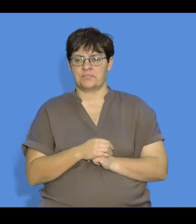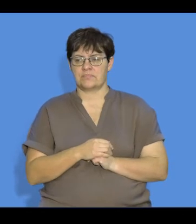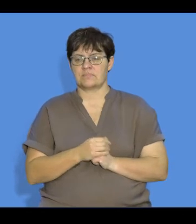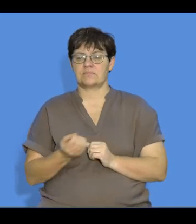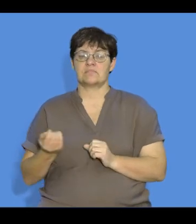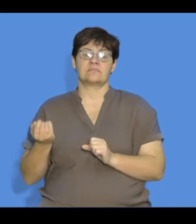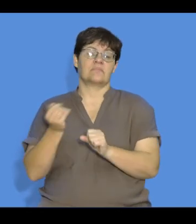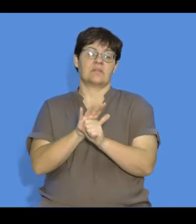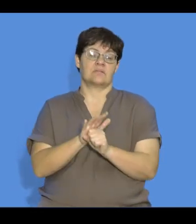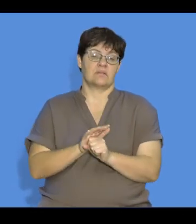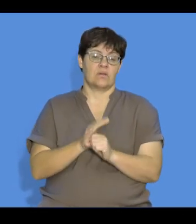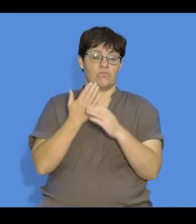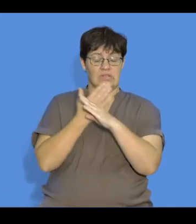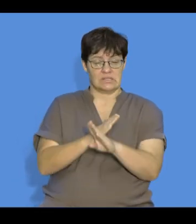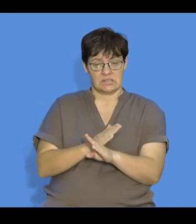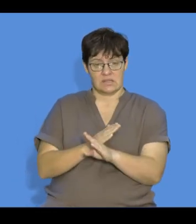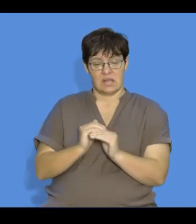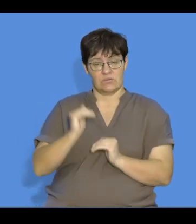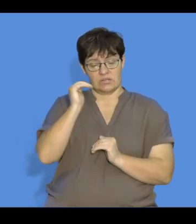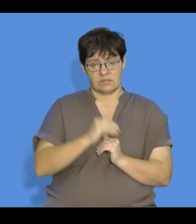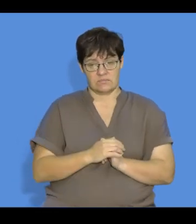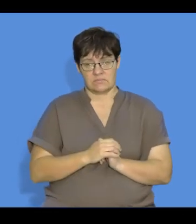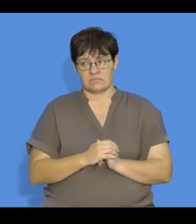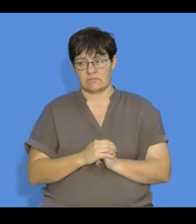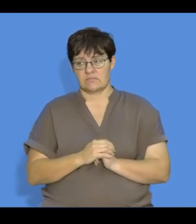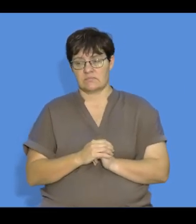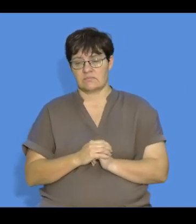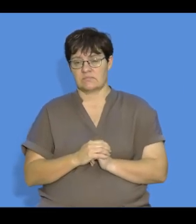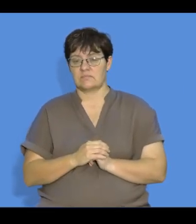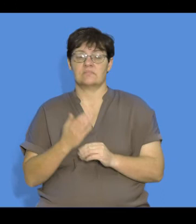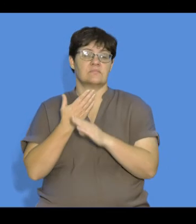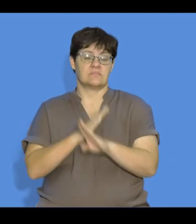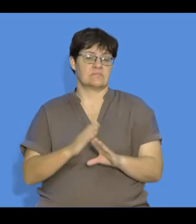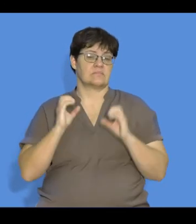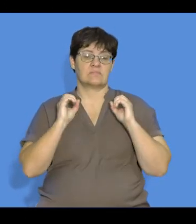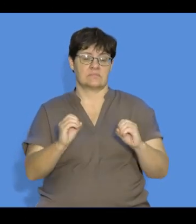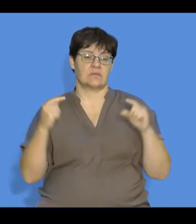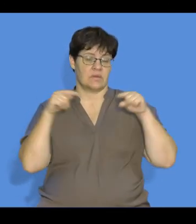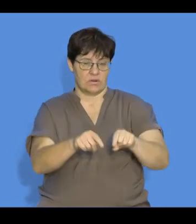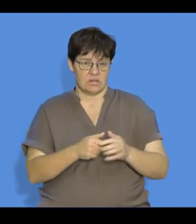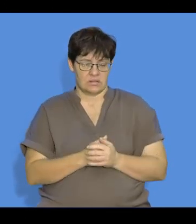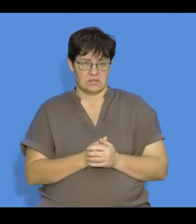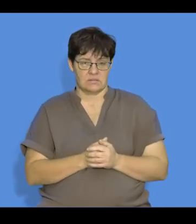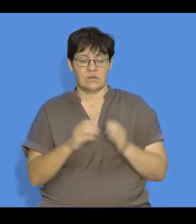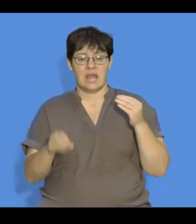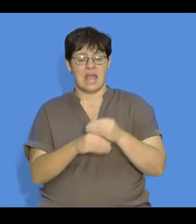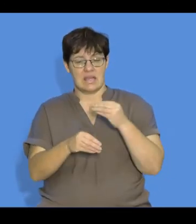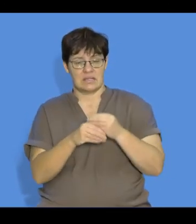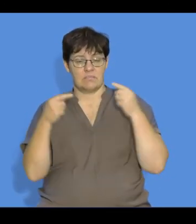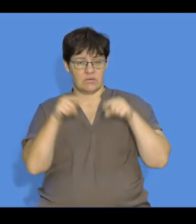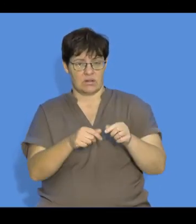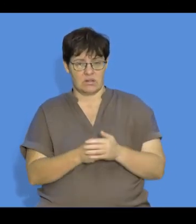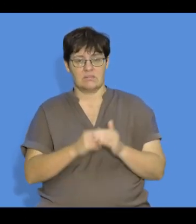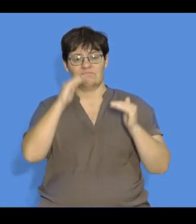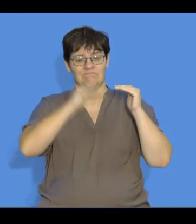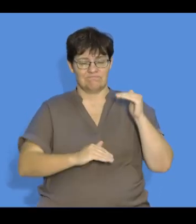effective resistance increases is because now we have no resistors in parallel. While adding resistors in parallel